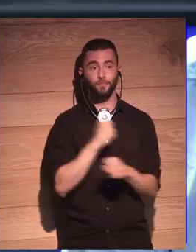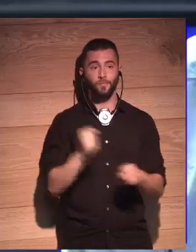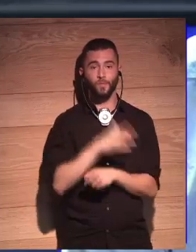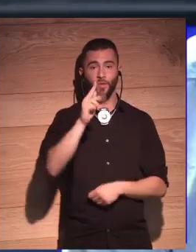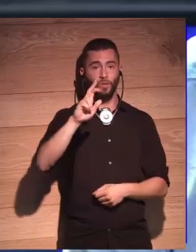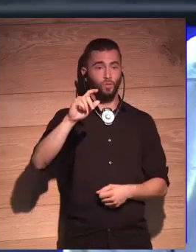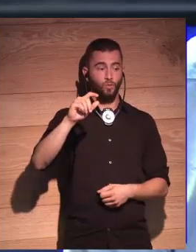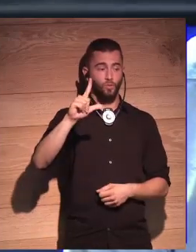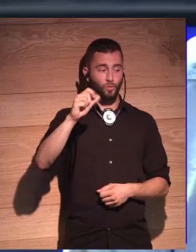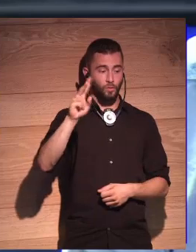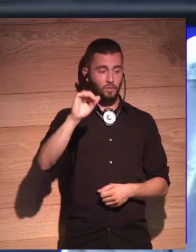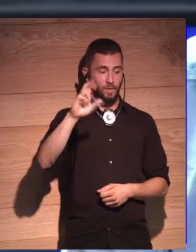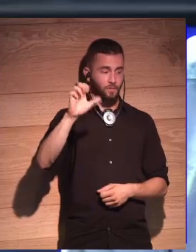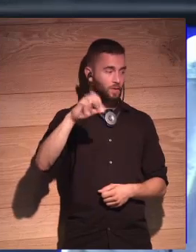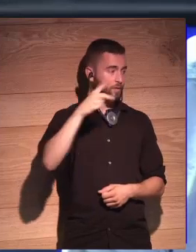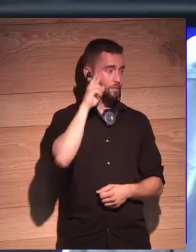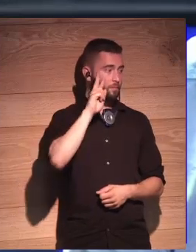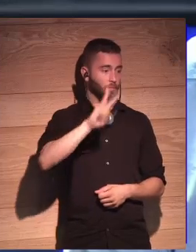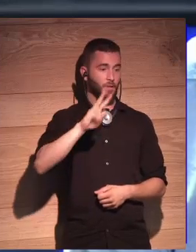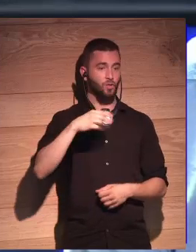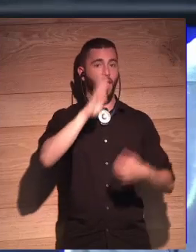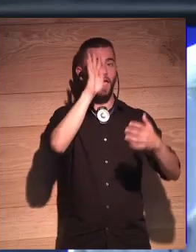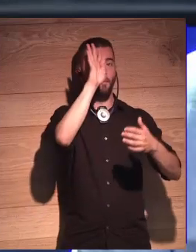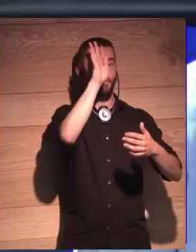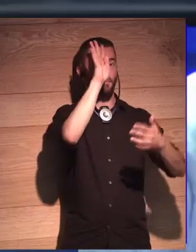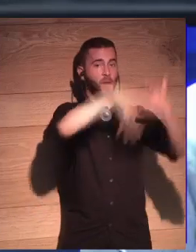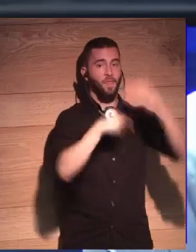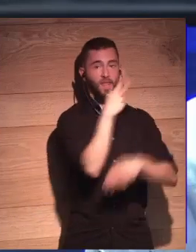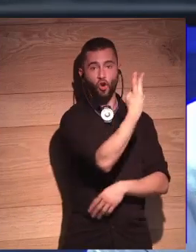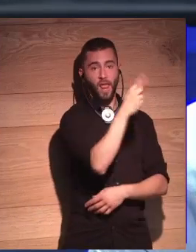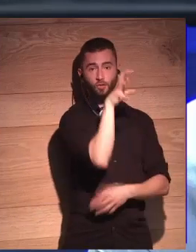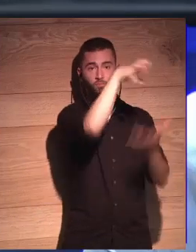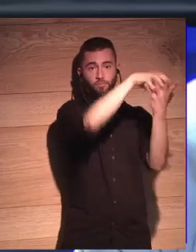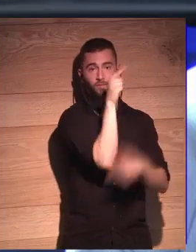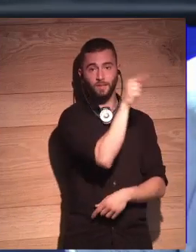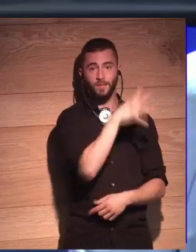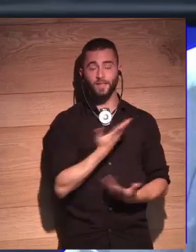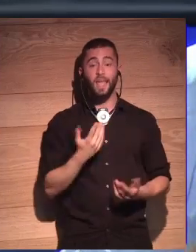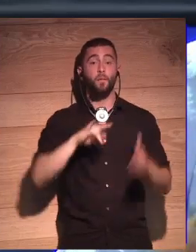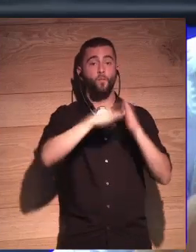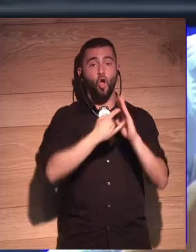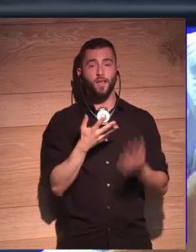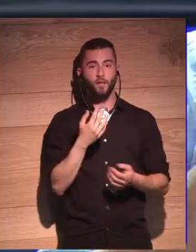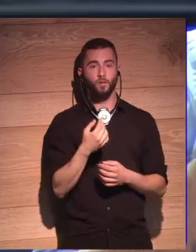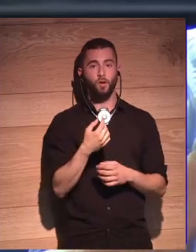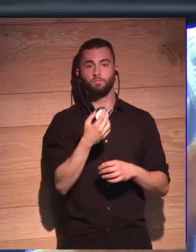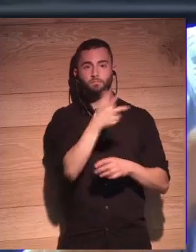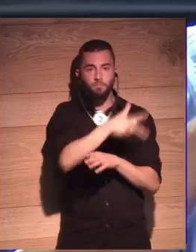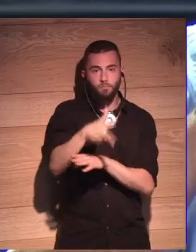knowledge. So they worked with True Lively and with Vision, 2 companies based in Barcelona, and they developed